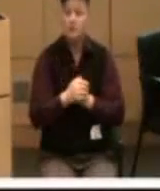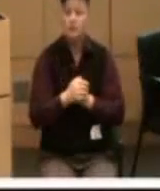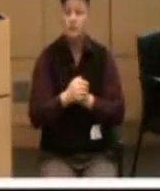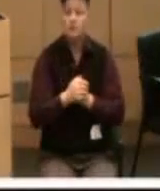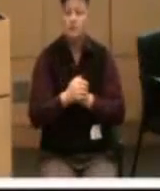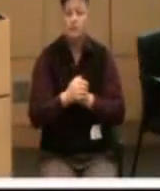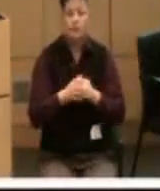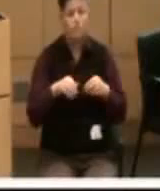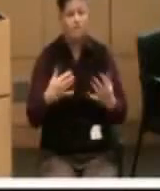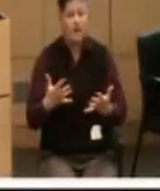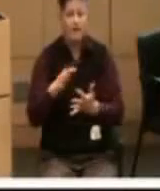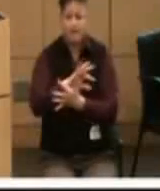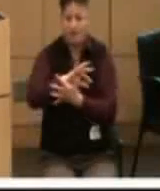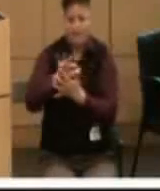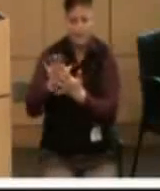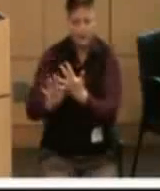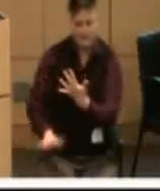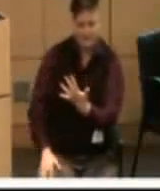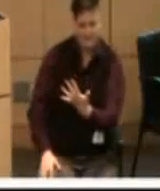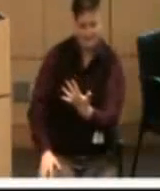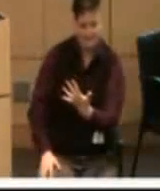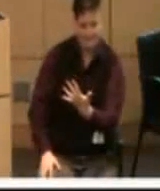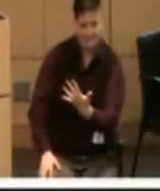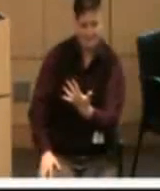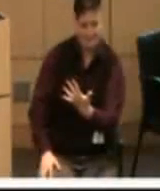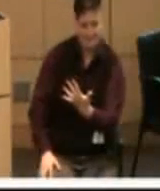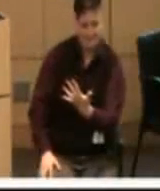the options available, and maybe mm-hmm. that's not just